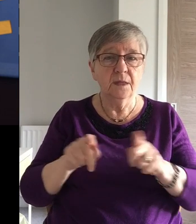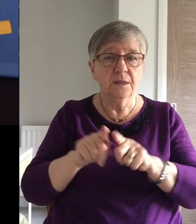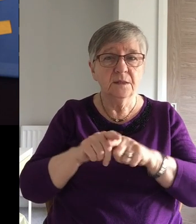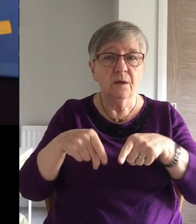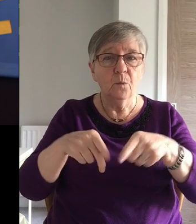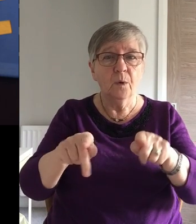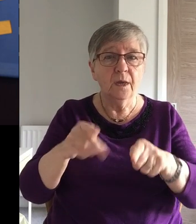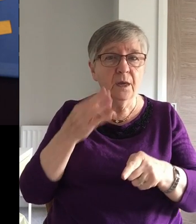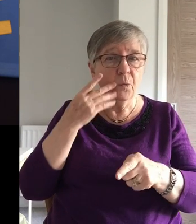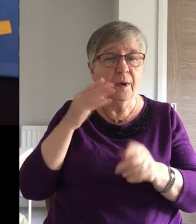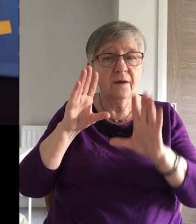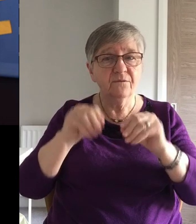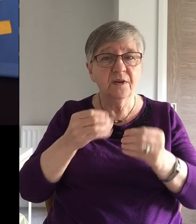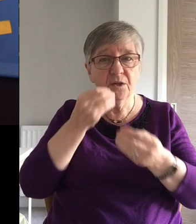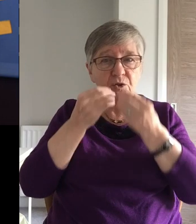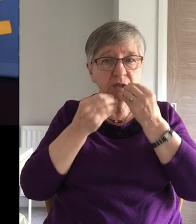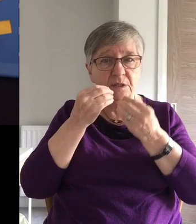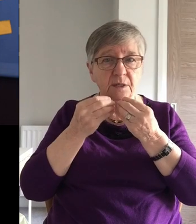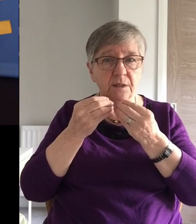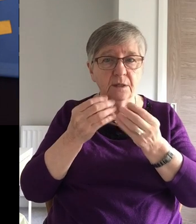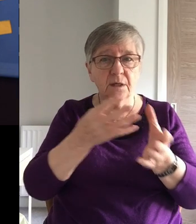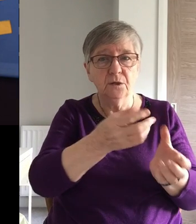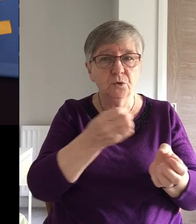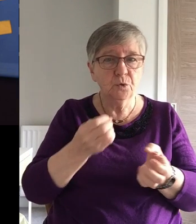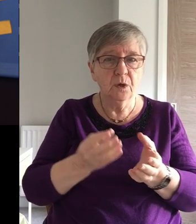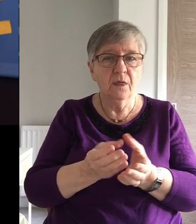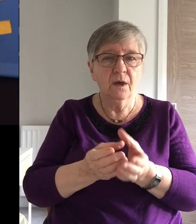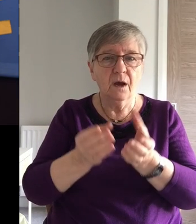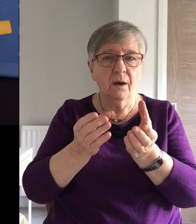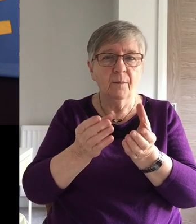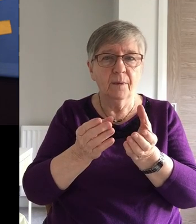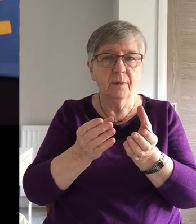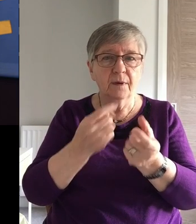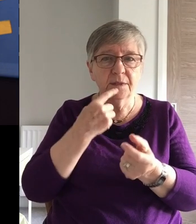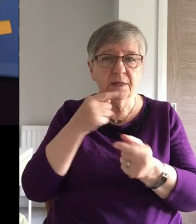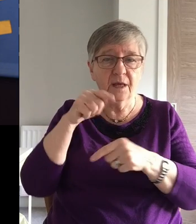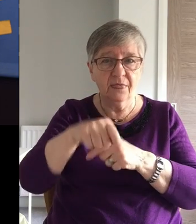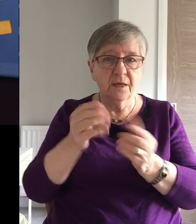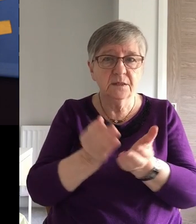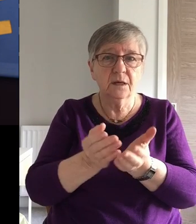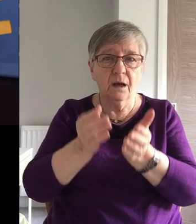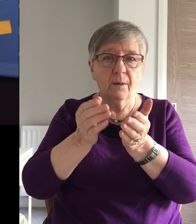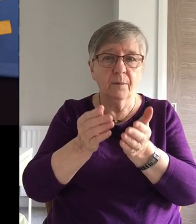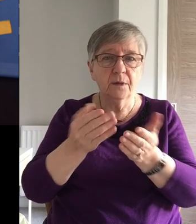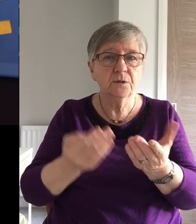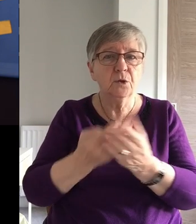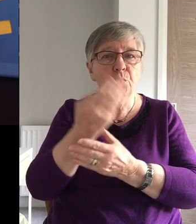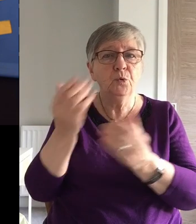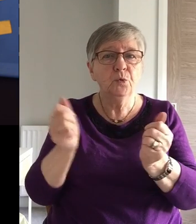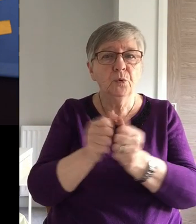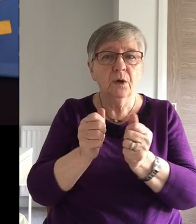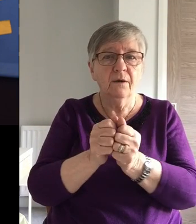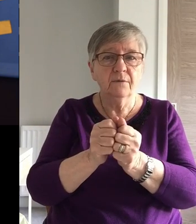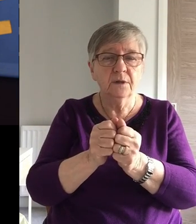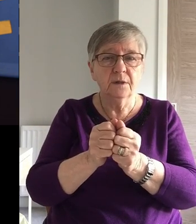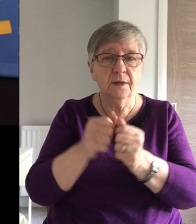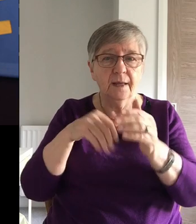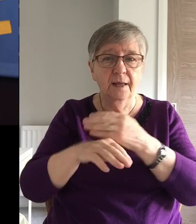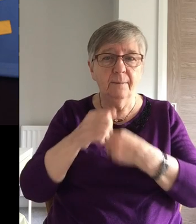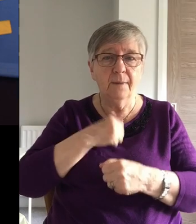way, after supper, He took the cup, saying, "This cup is the new covenant in my